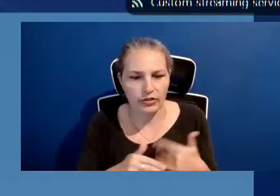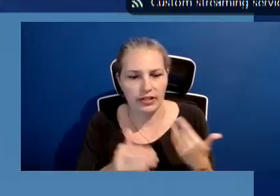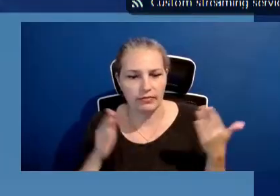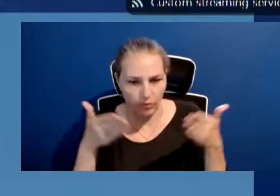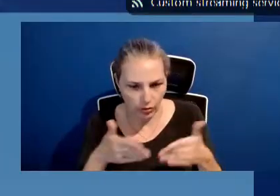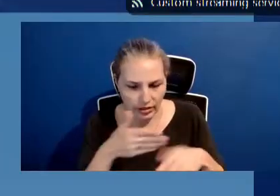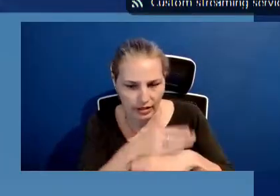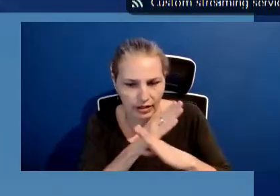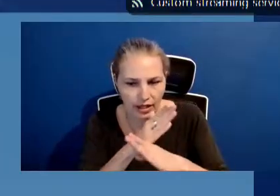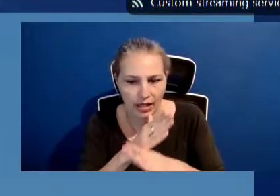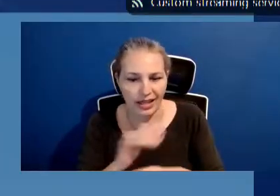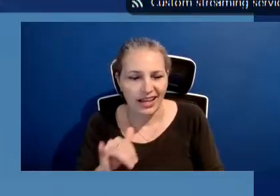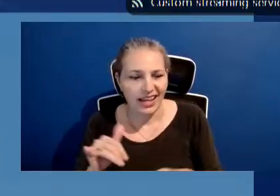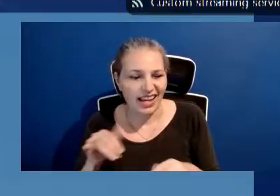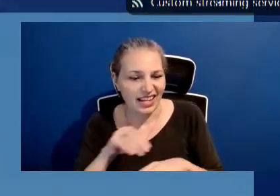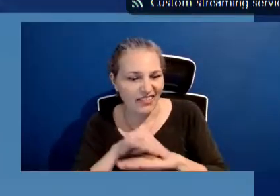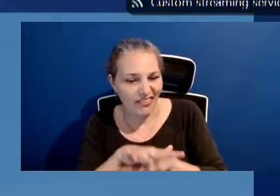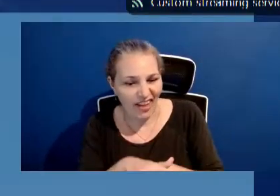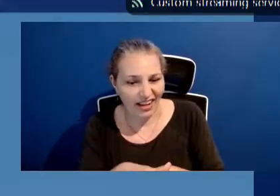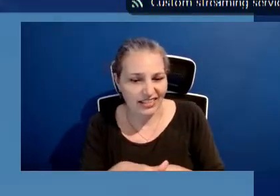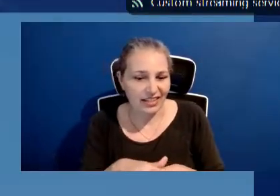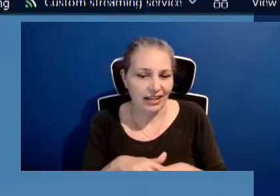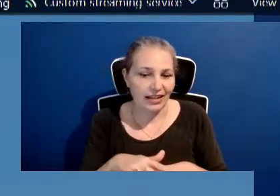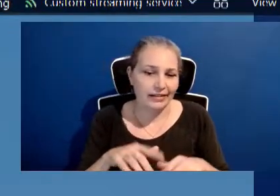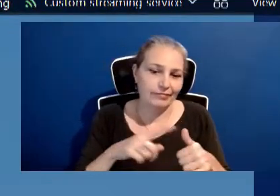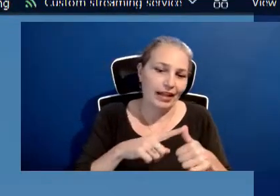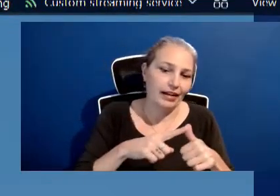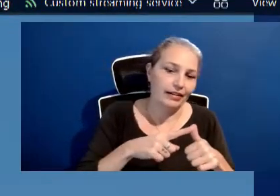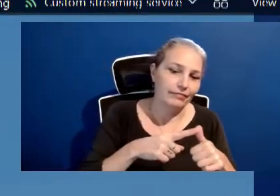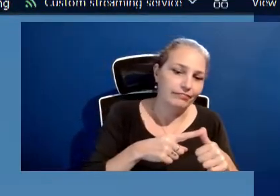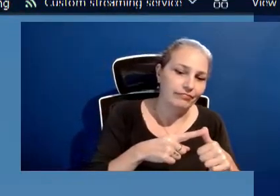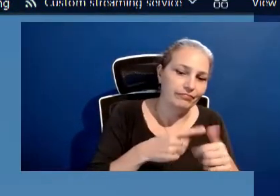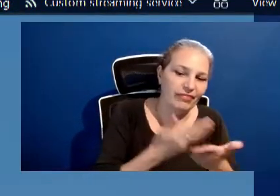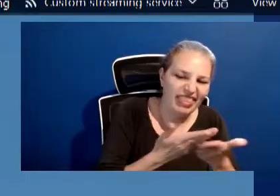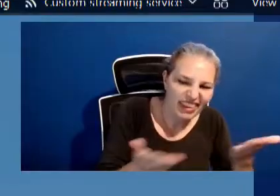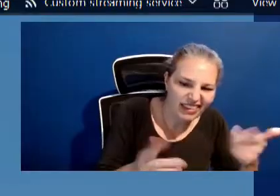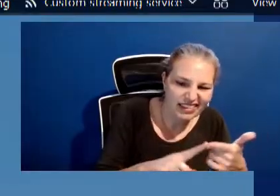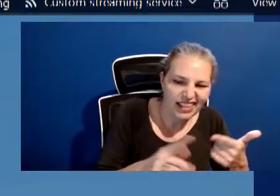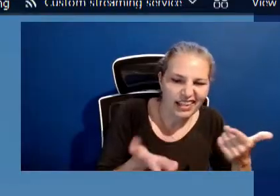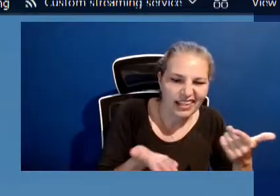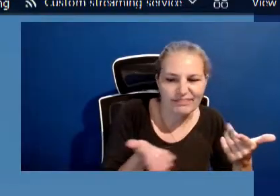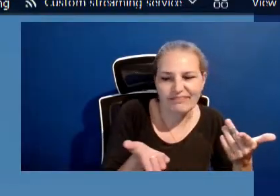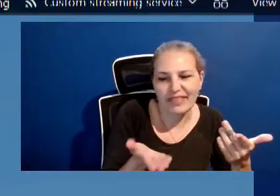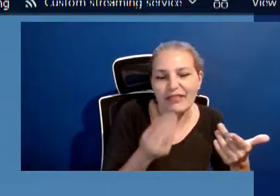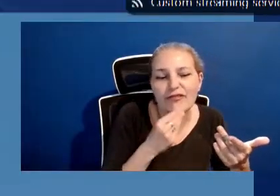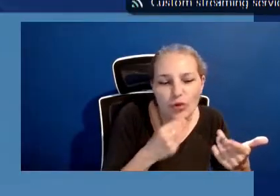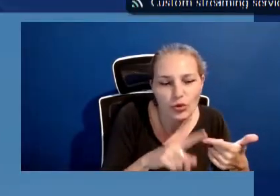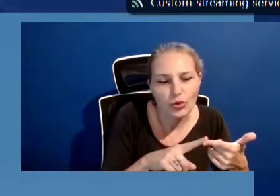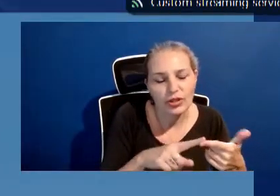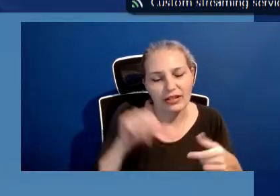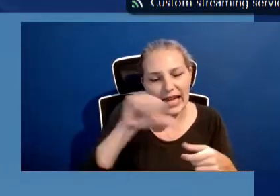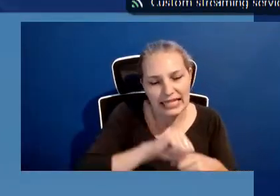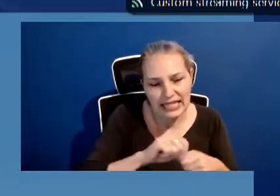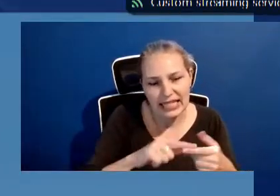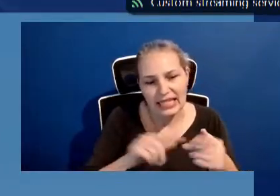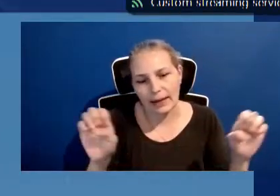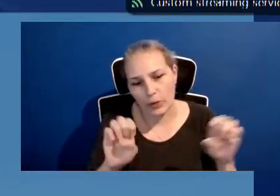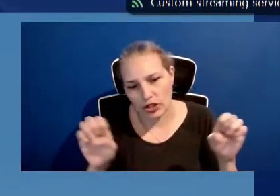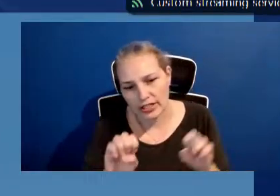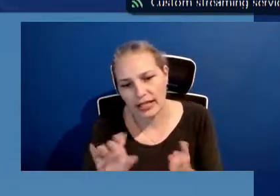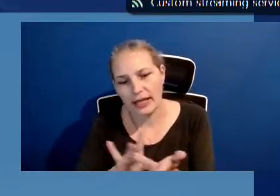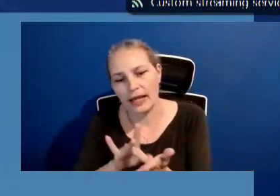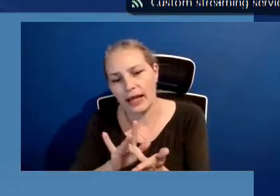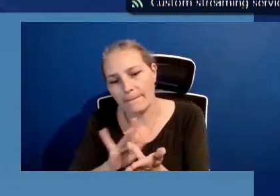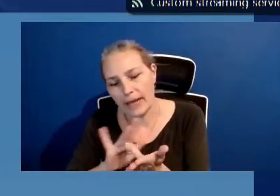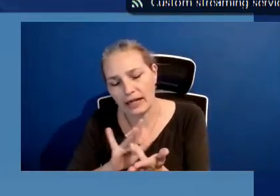food, gasoline, emergency and medical supplies, repairs, construction, storage facilities, rental housing,